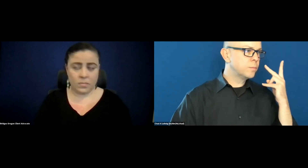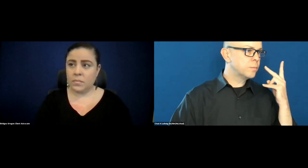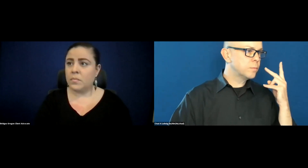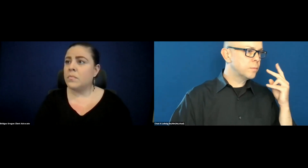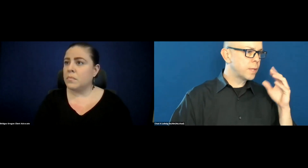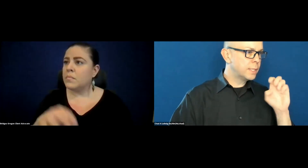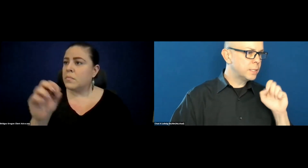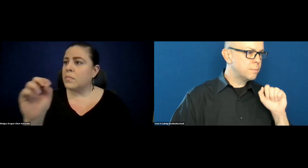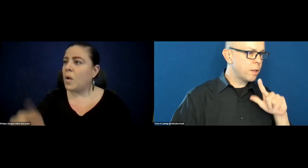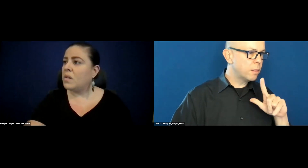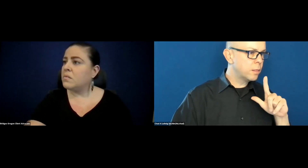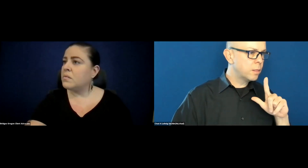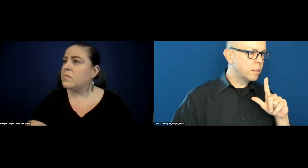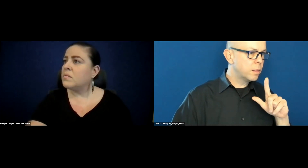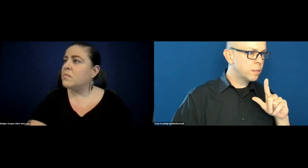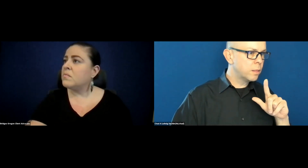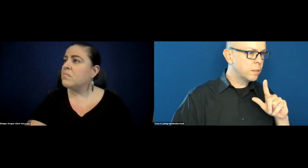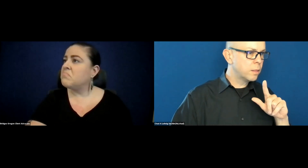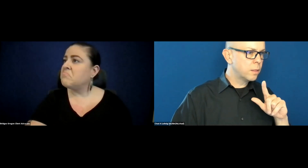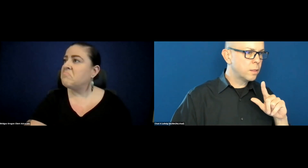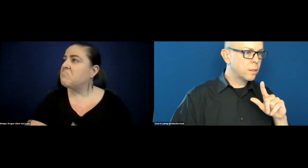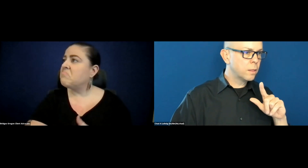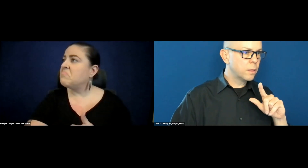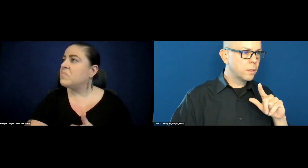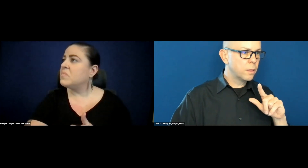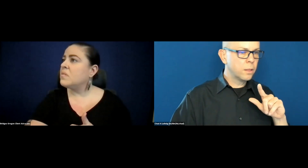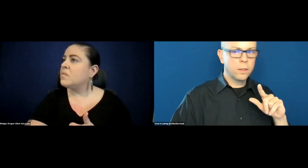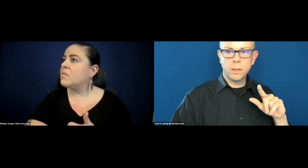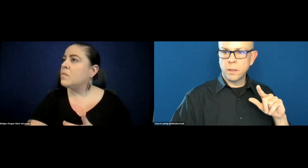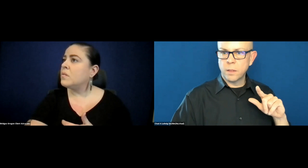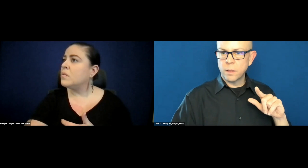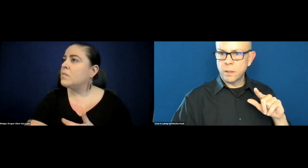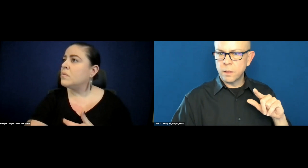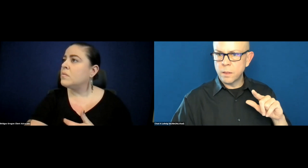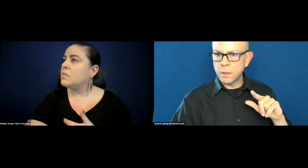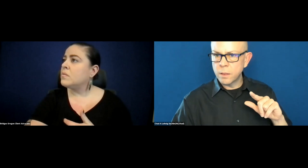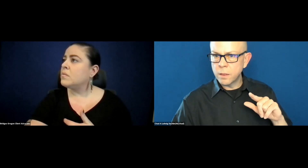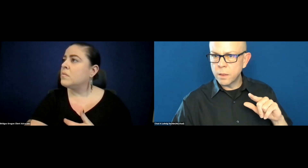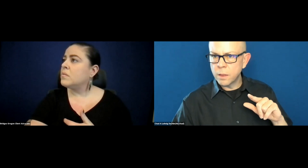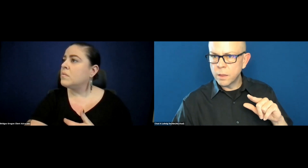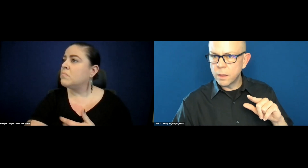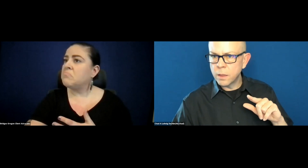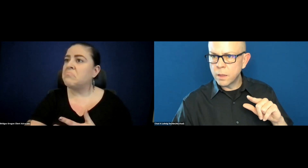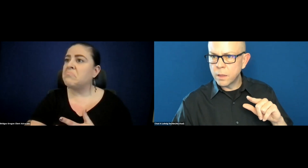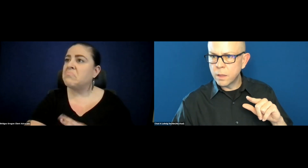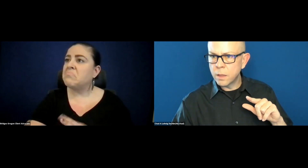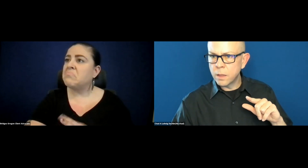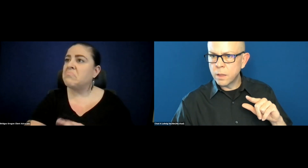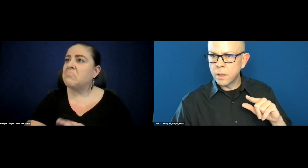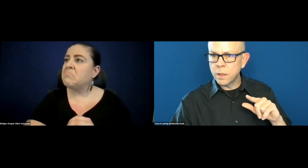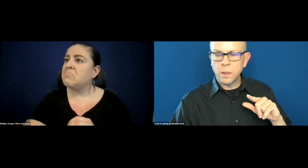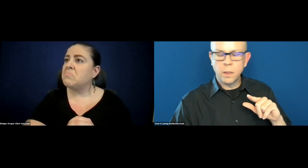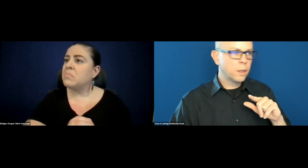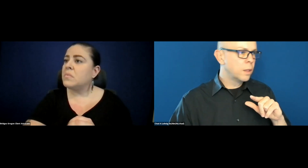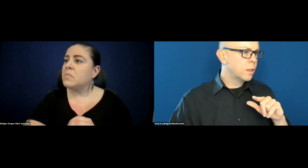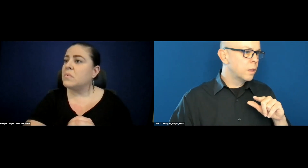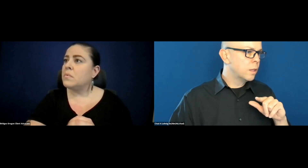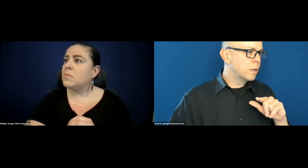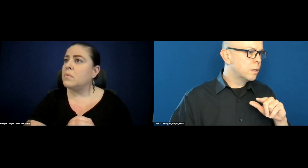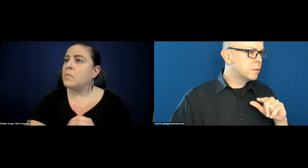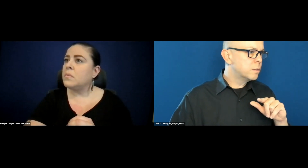Let me check on Facebook and see if anybody has sent me Facebook questions or email questions. Just a second